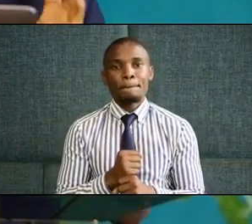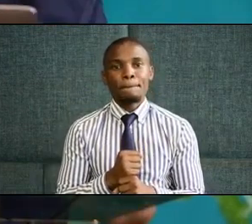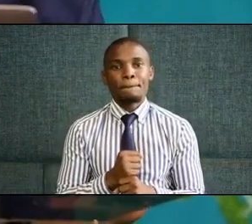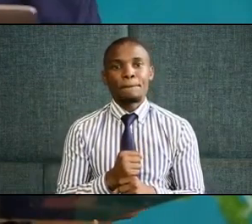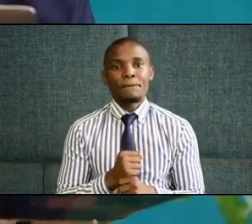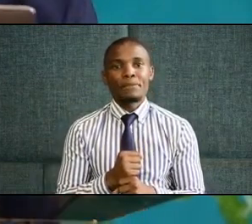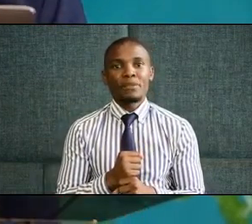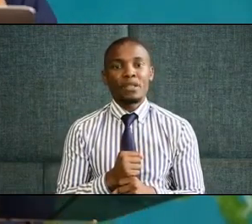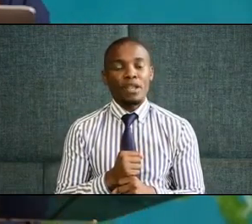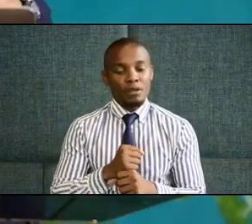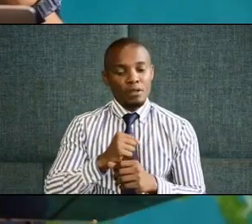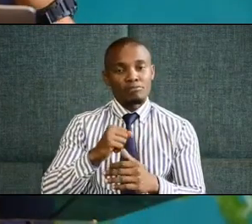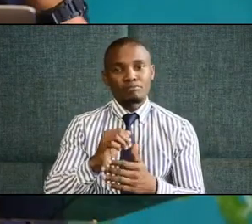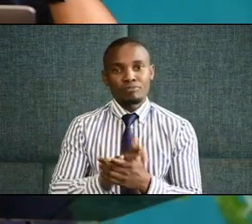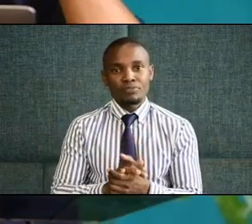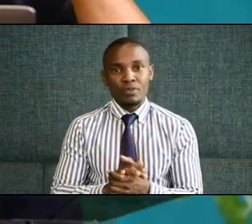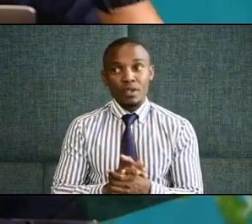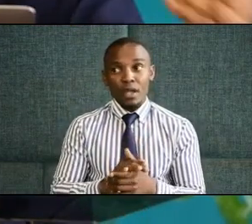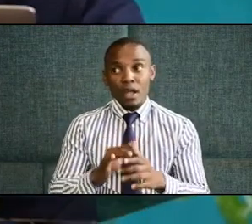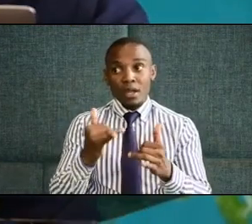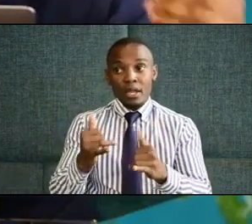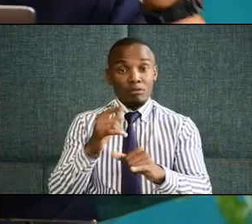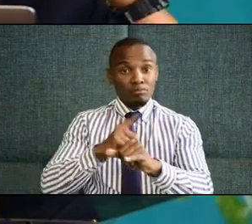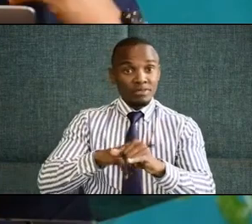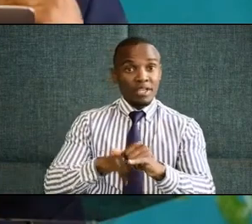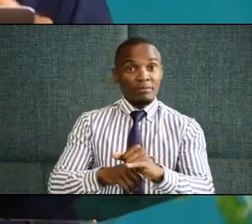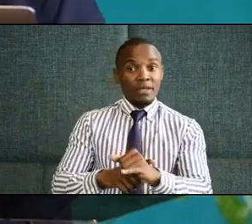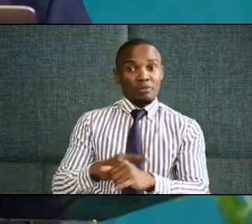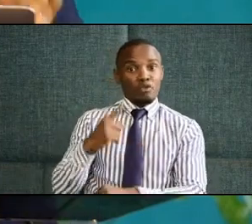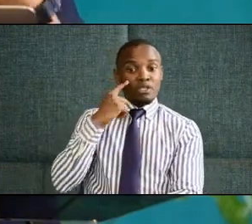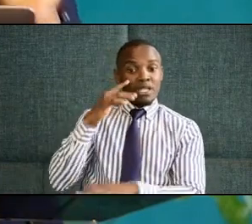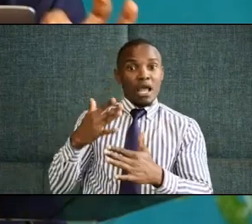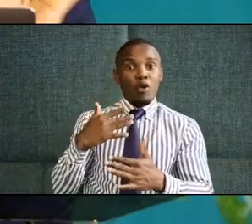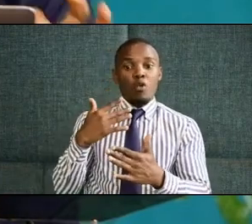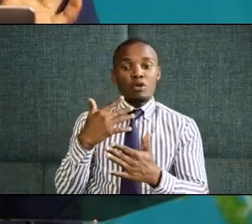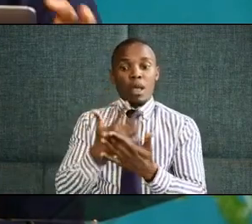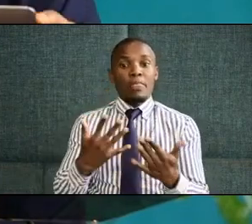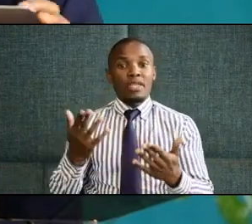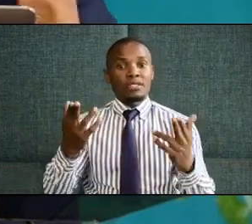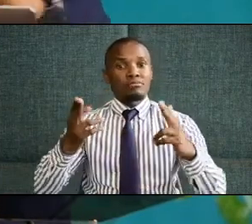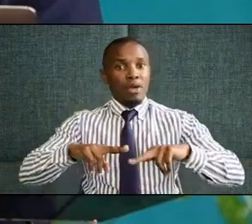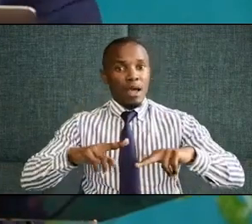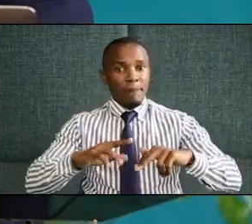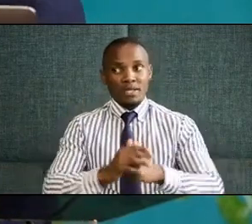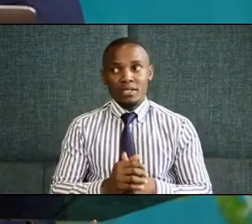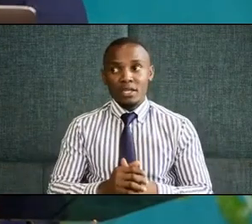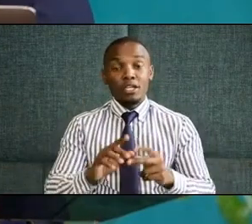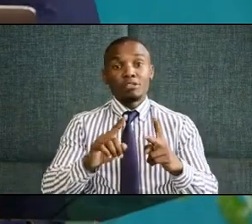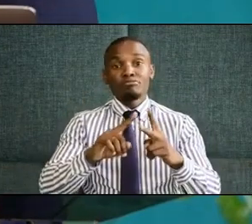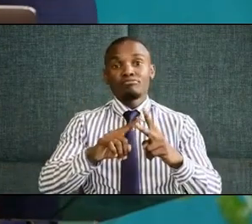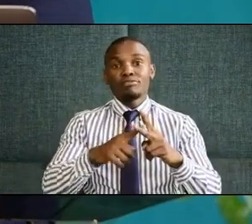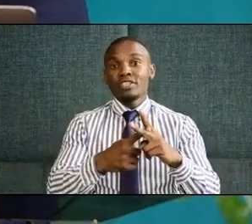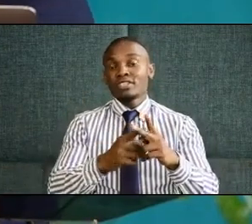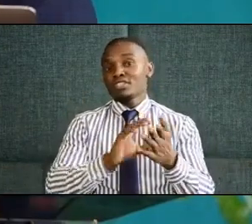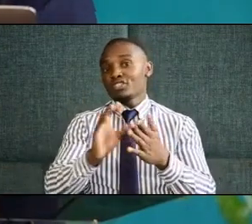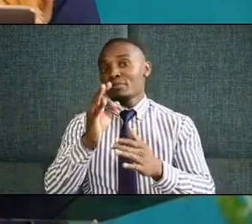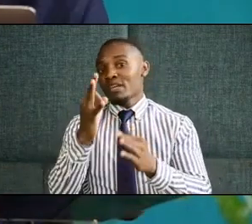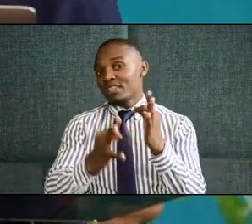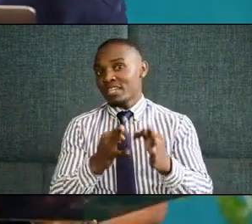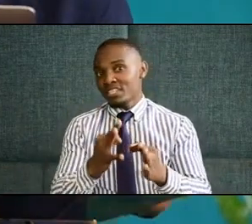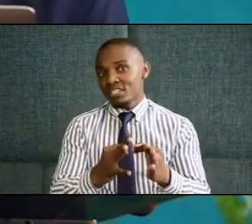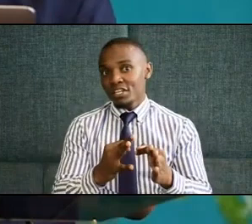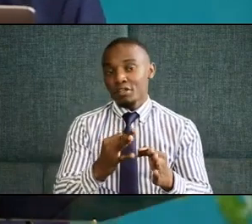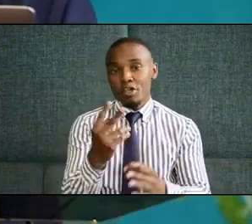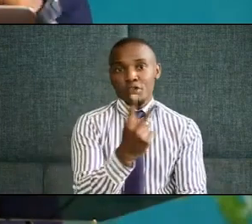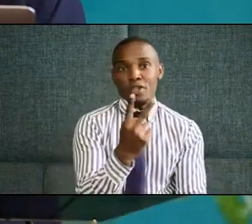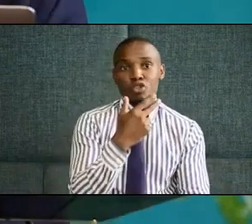Just follow very carefully. So when you check the chronology of events, in Genesis chapter 33, we said Jacob and Esau,